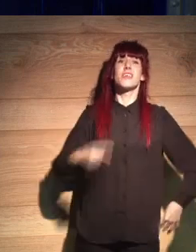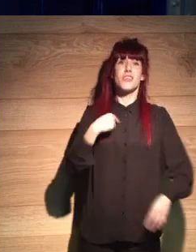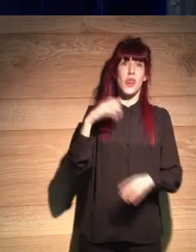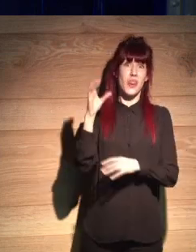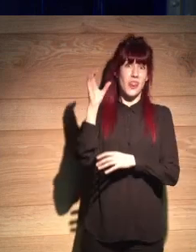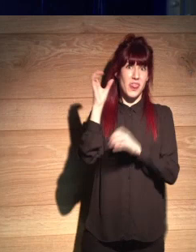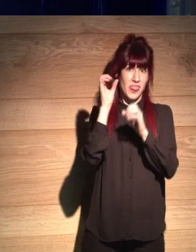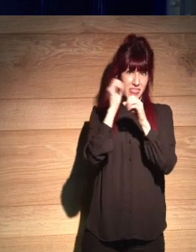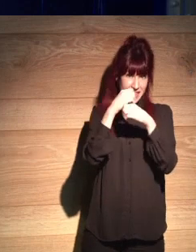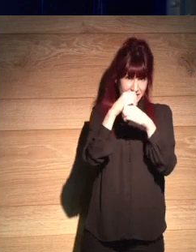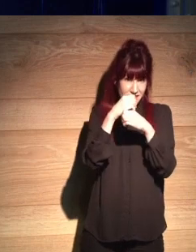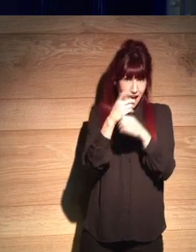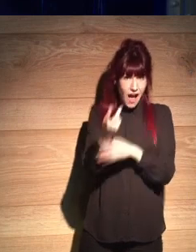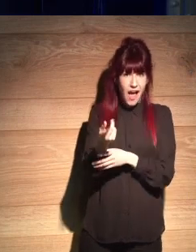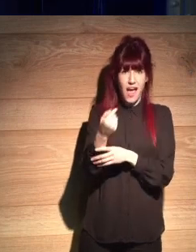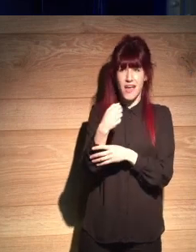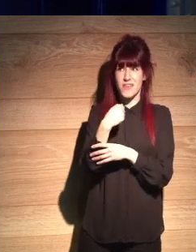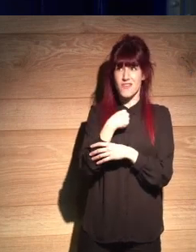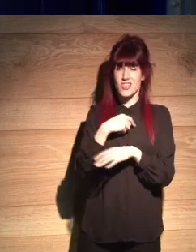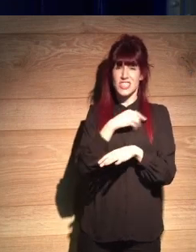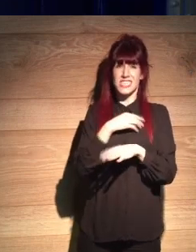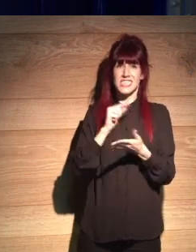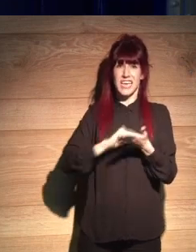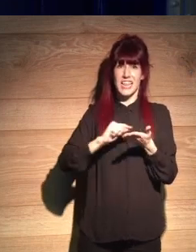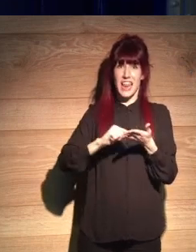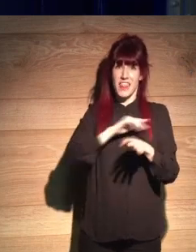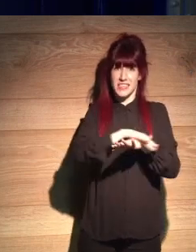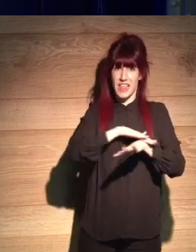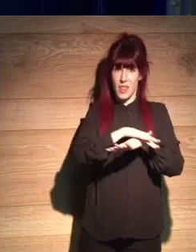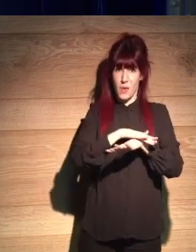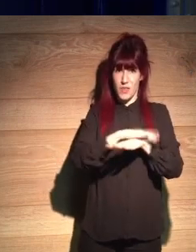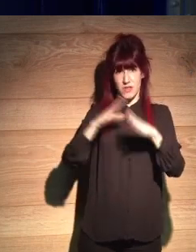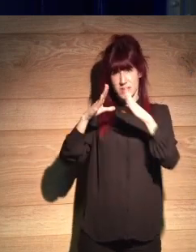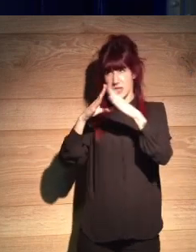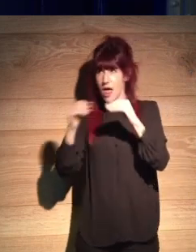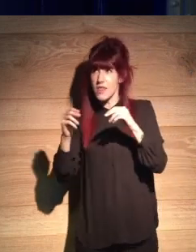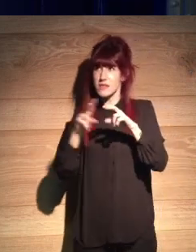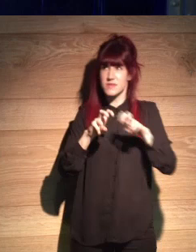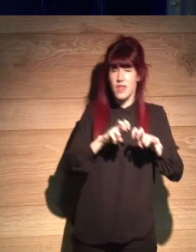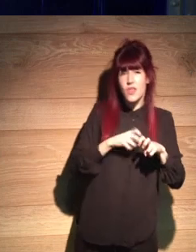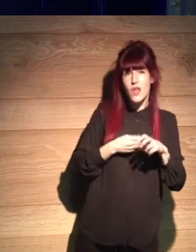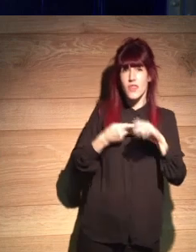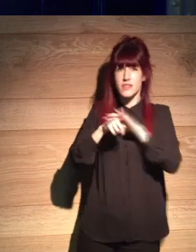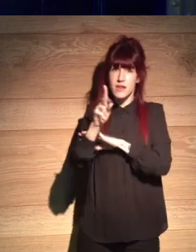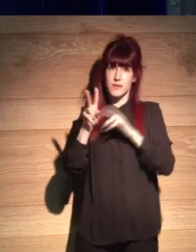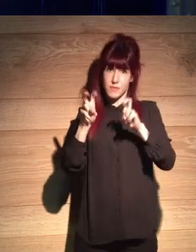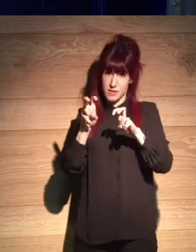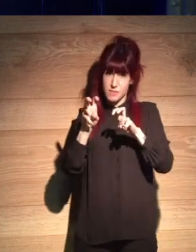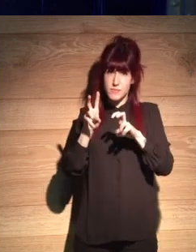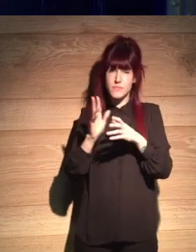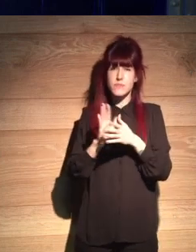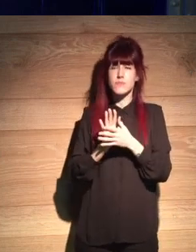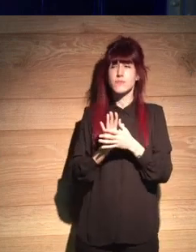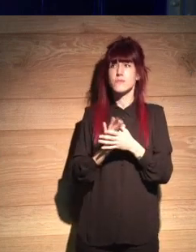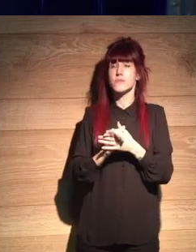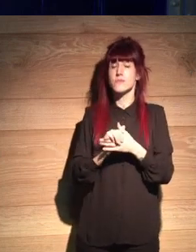And I'm a scientist, and now I'm Secretary of State of Universities, Research, Development,